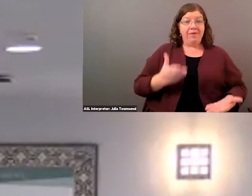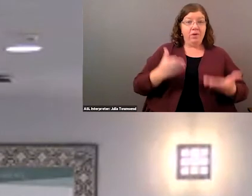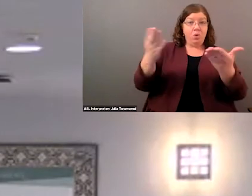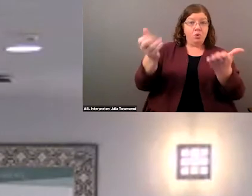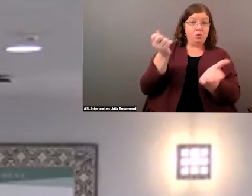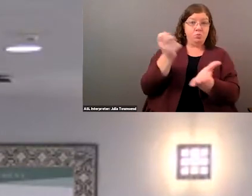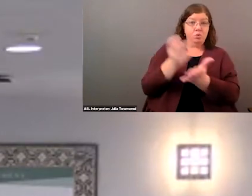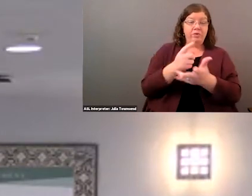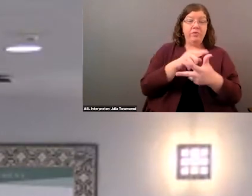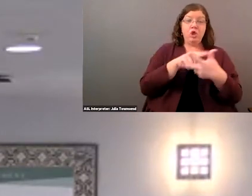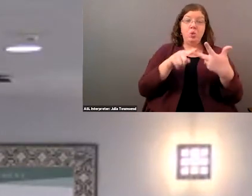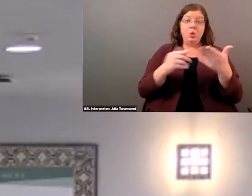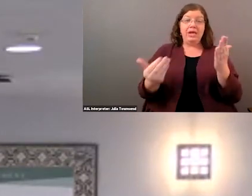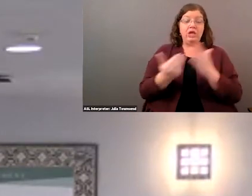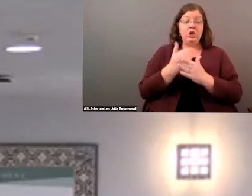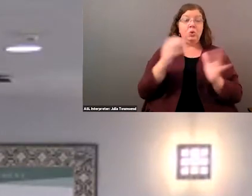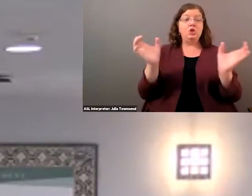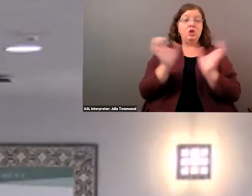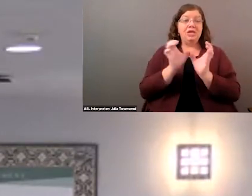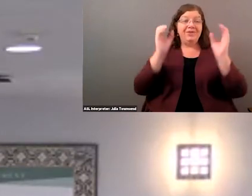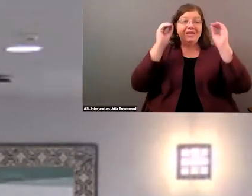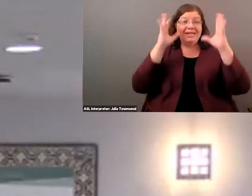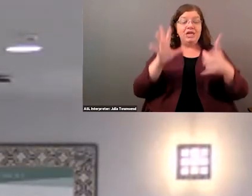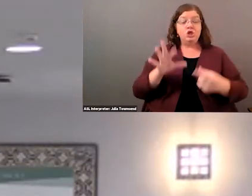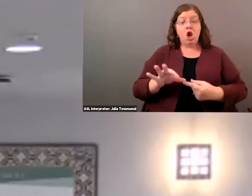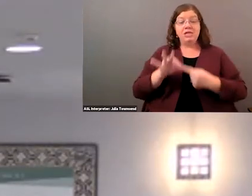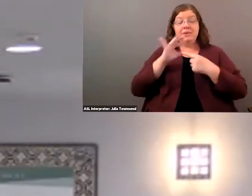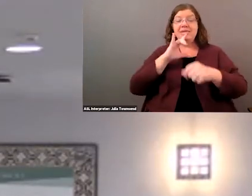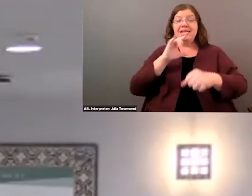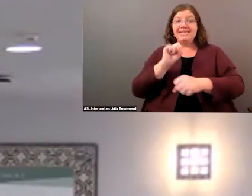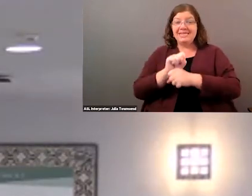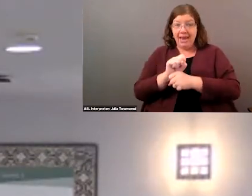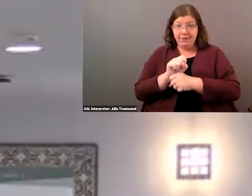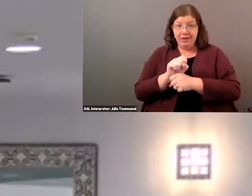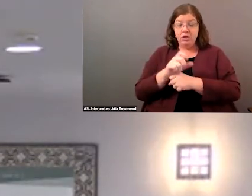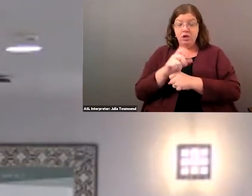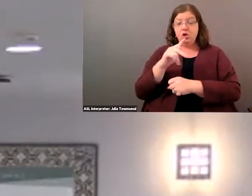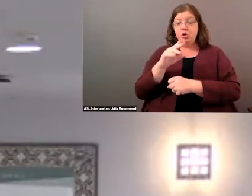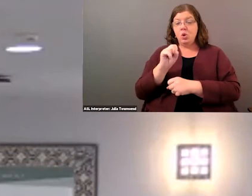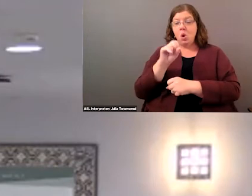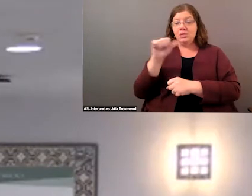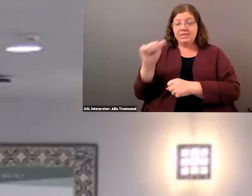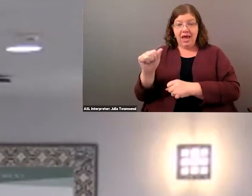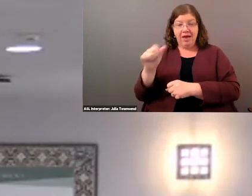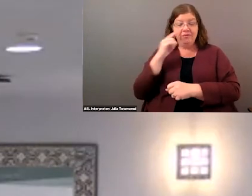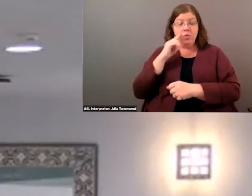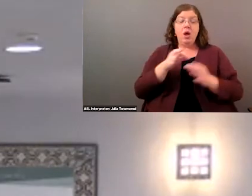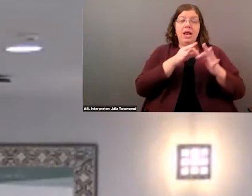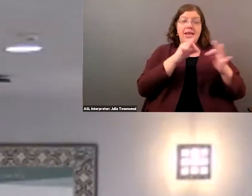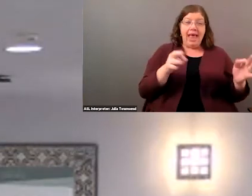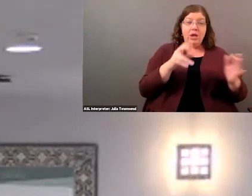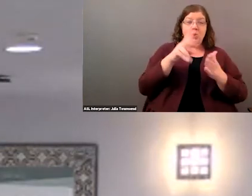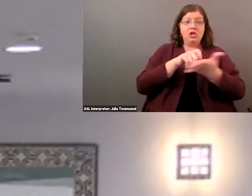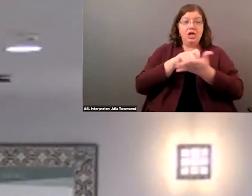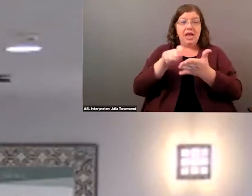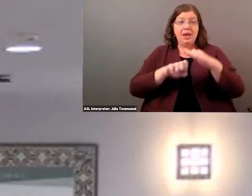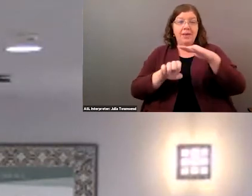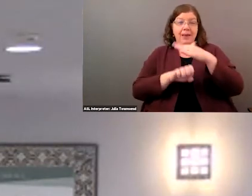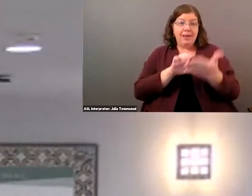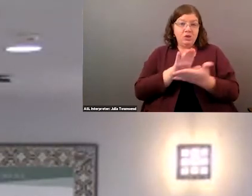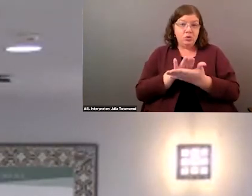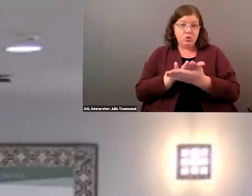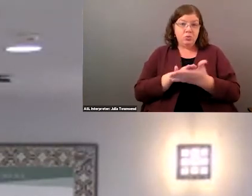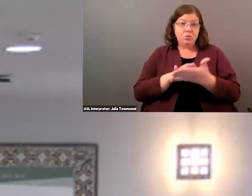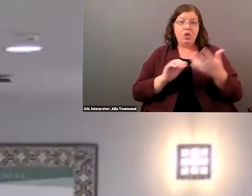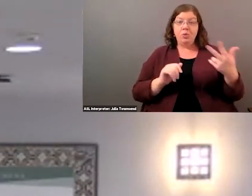TOSA, for language and literacy in the elementary schools positions? So moved. Thank you, Ms. Munoz.